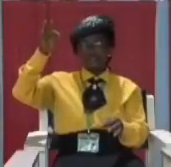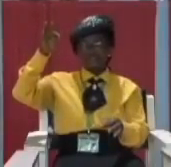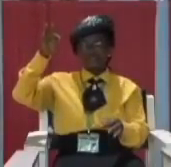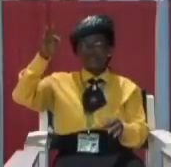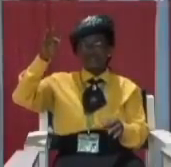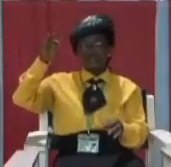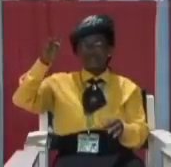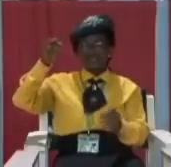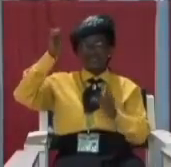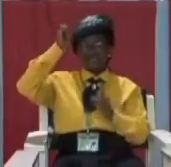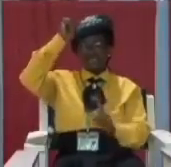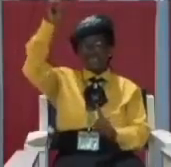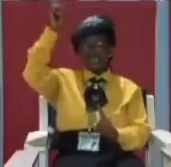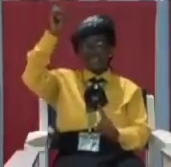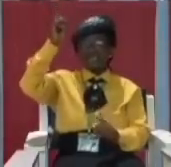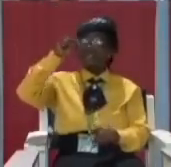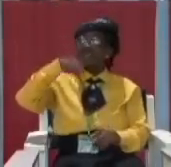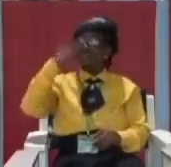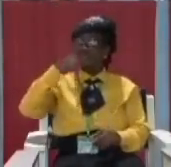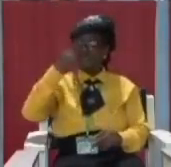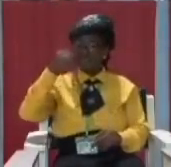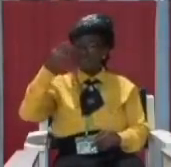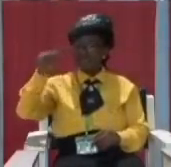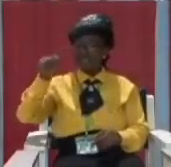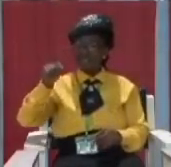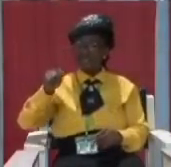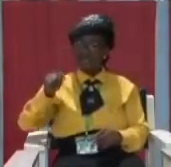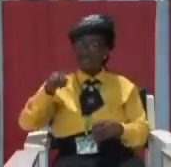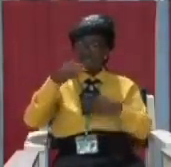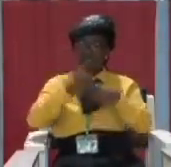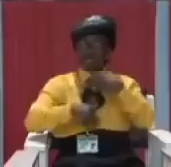He said, the breath I'm breathing